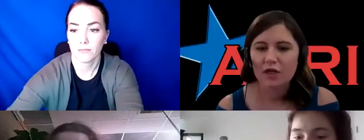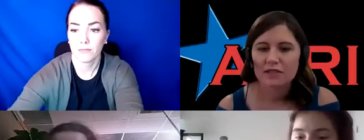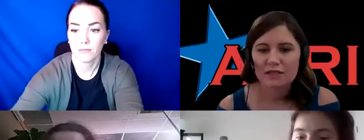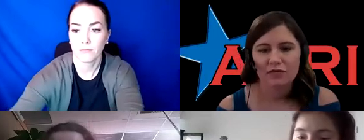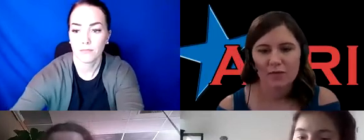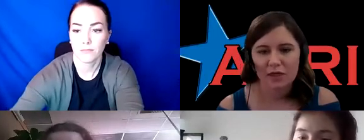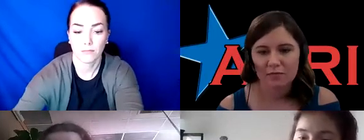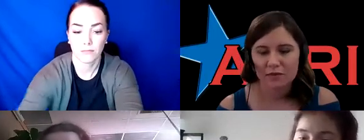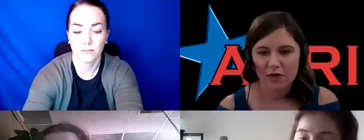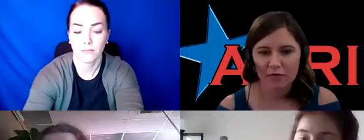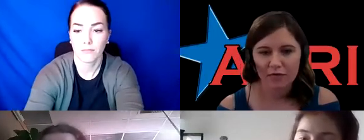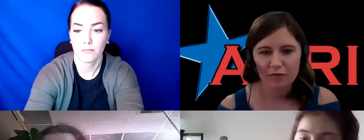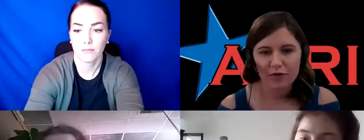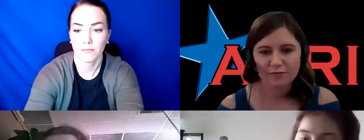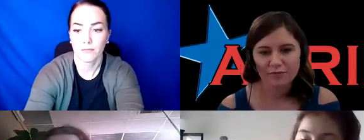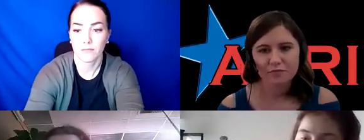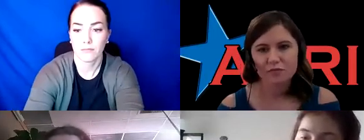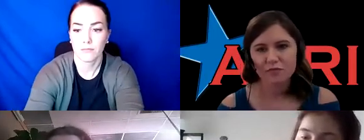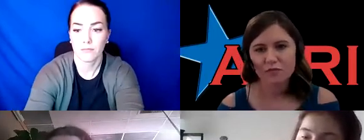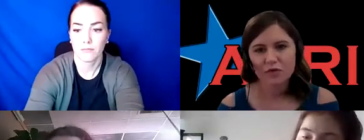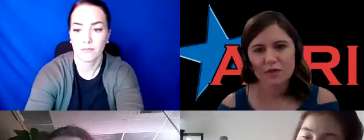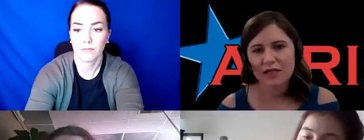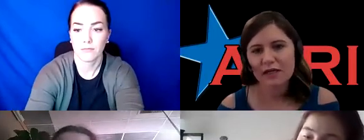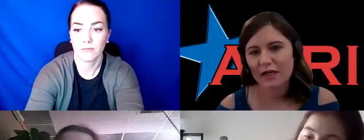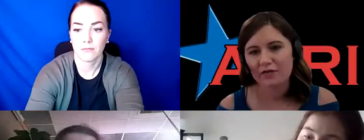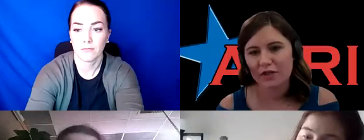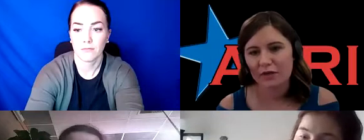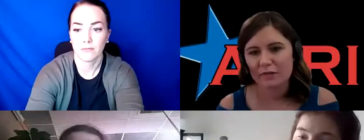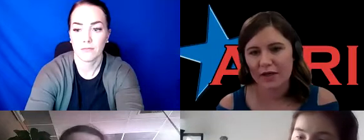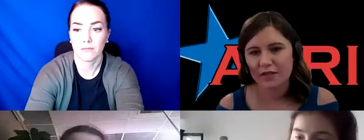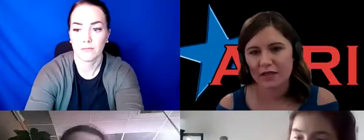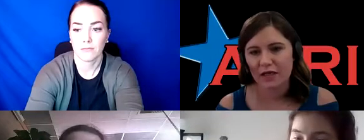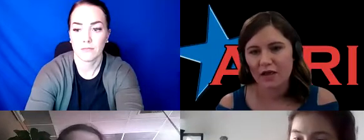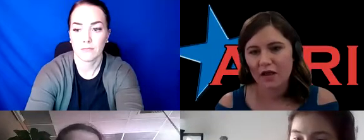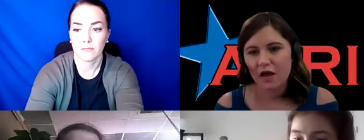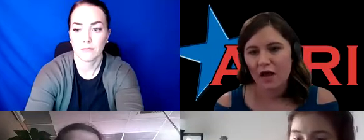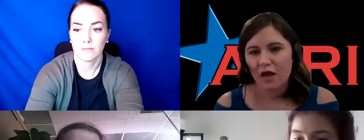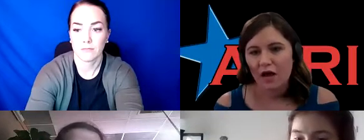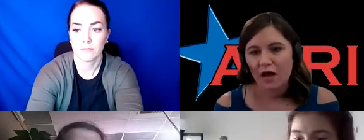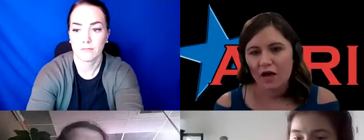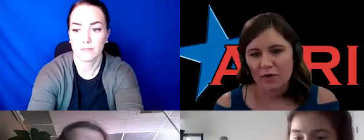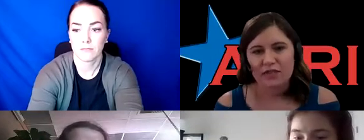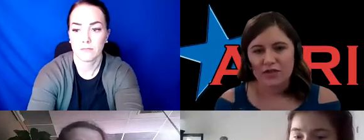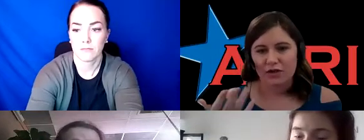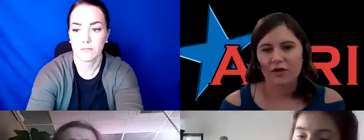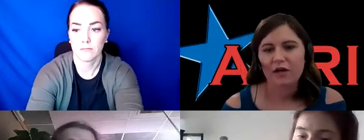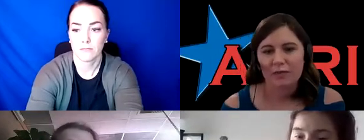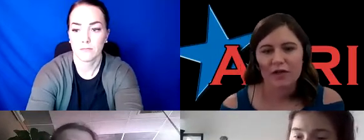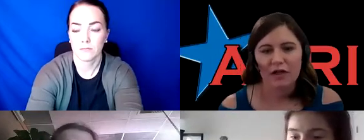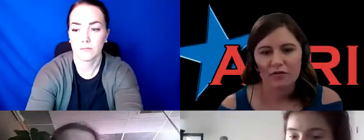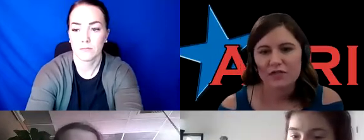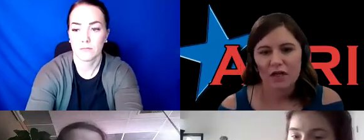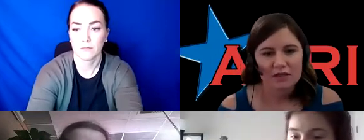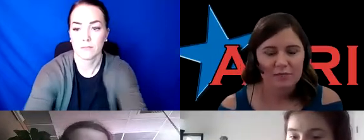wheelchair, to safely pick up something off the floor. So I think it kind of really goes back to that, Alicia, your